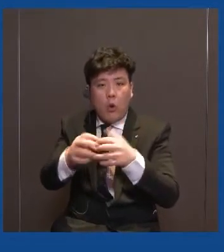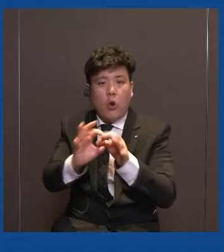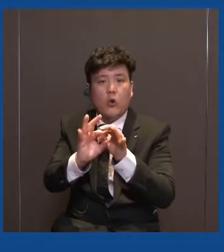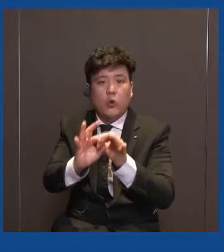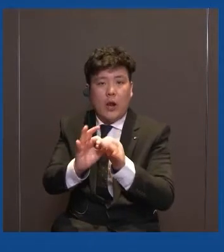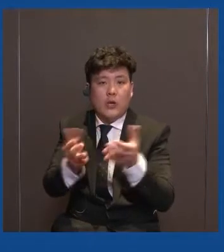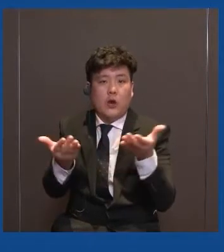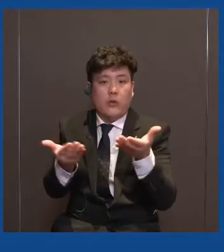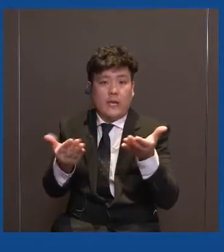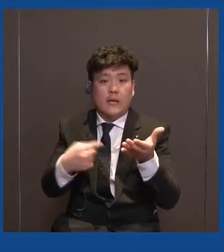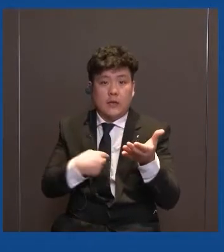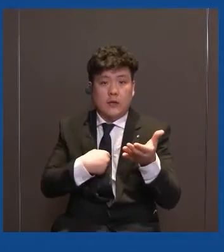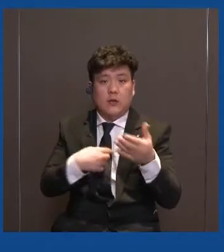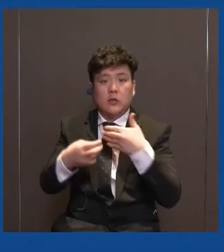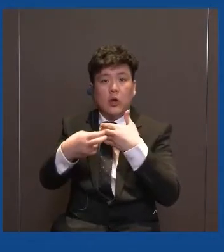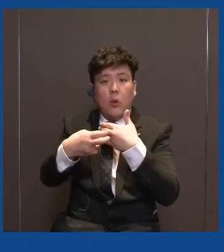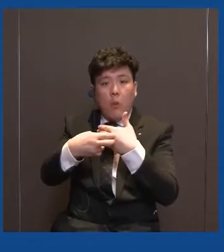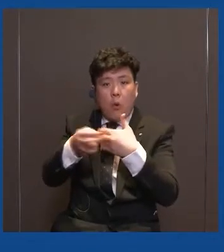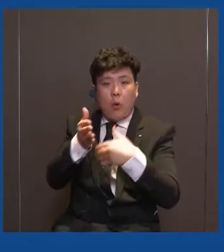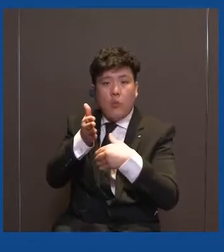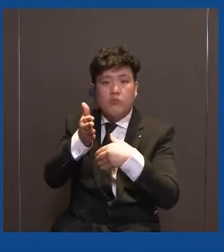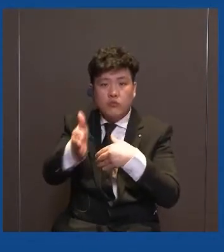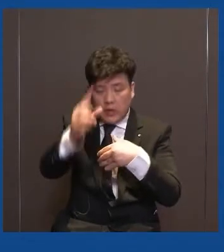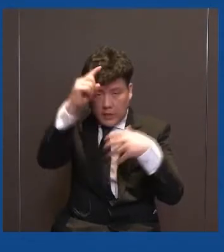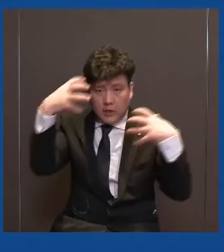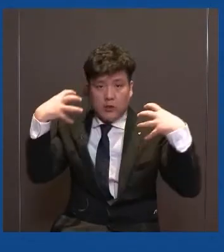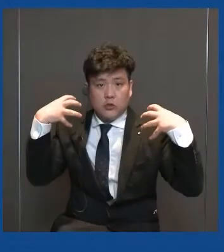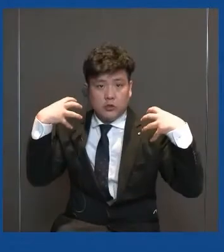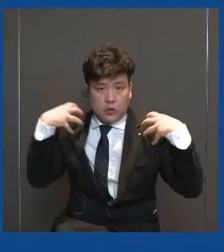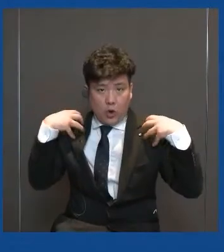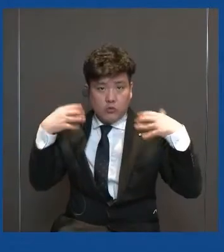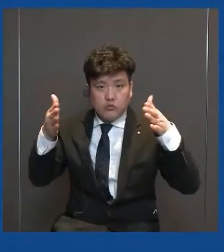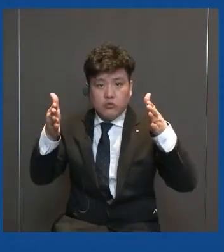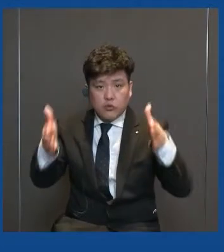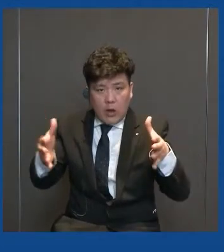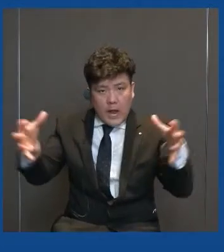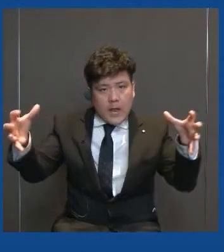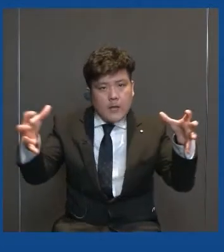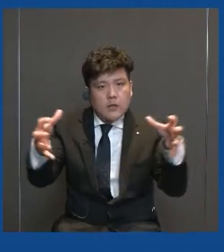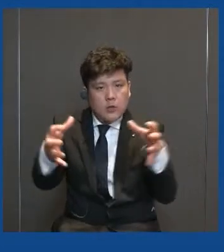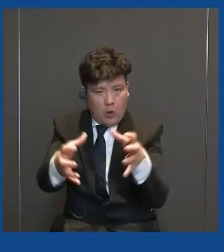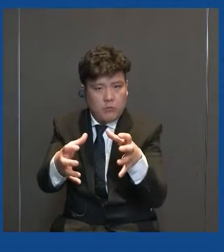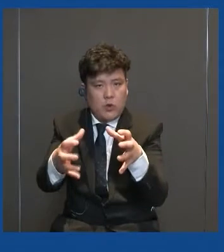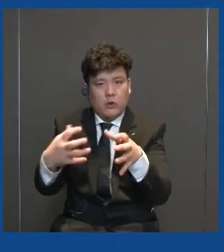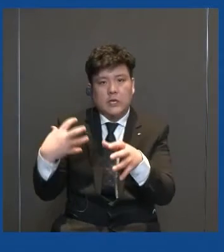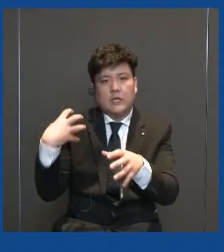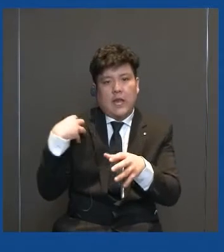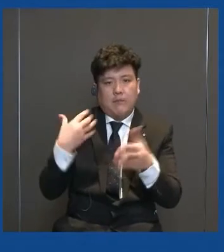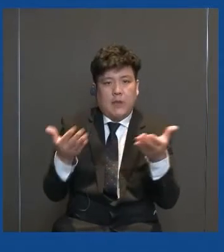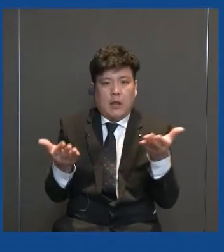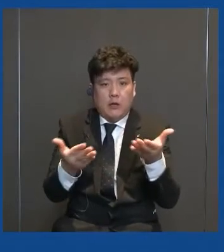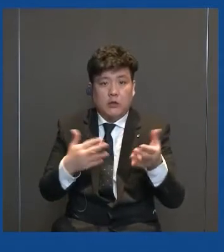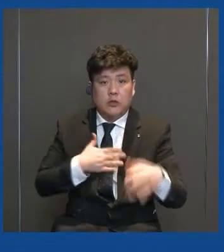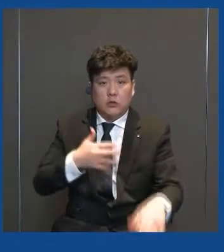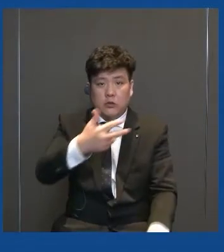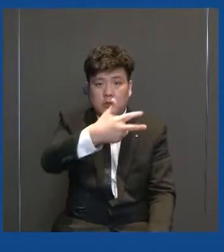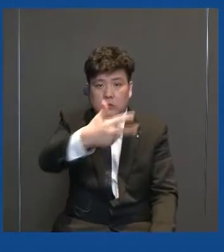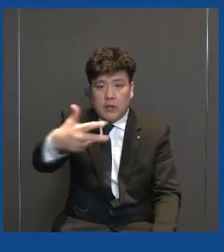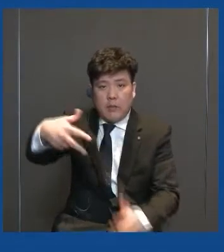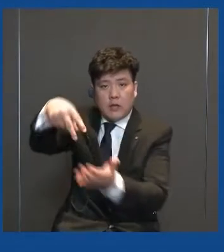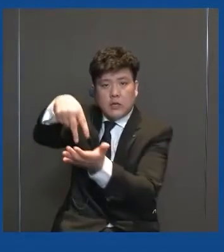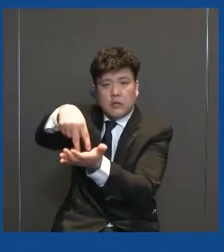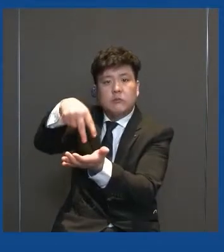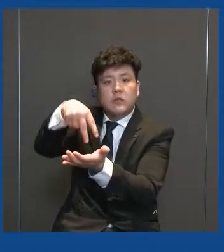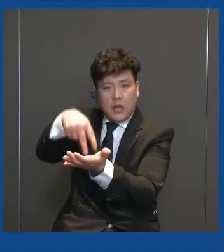been asked to give the Danish perspective. So I will just start with briefly setting the